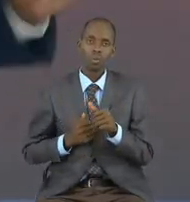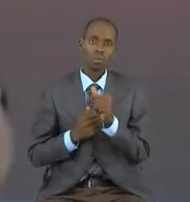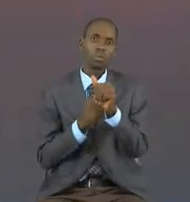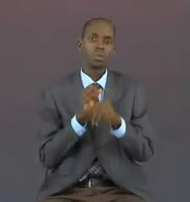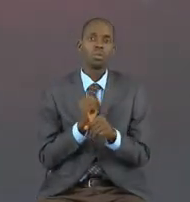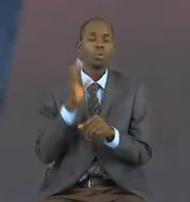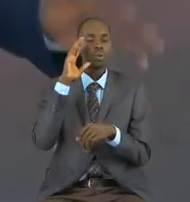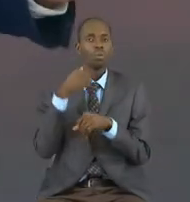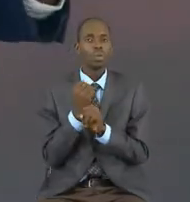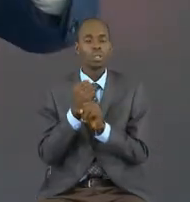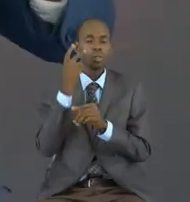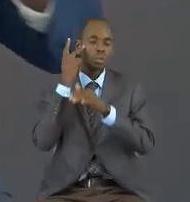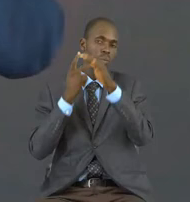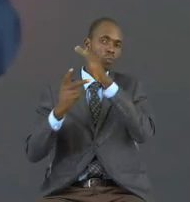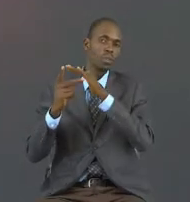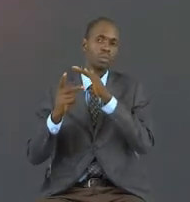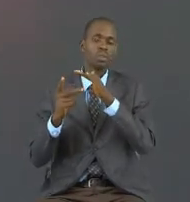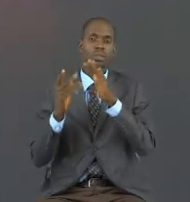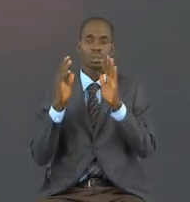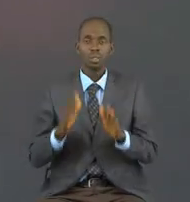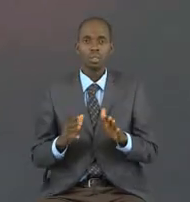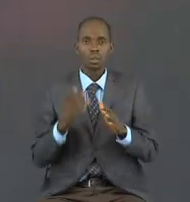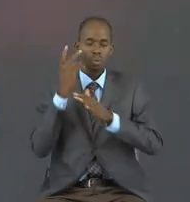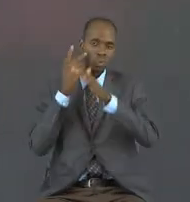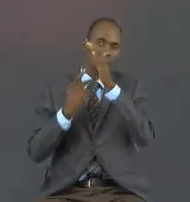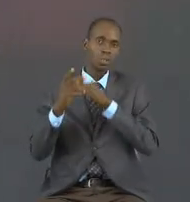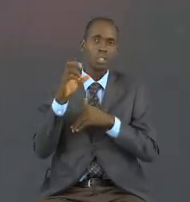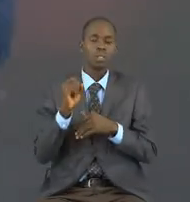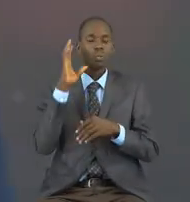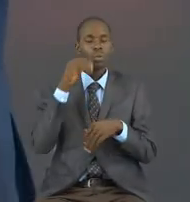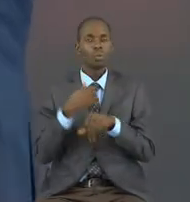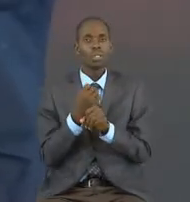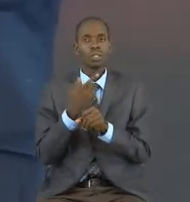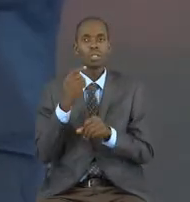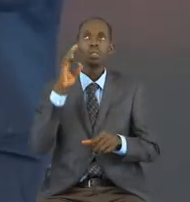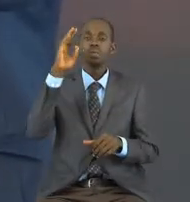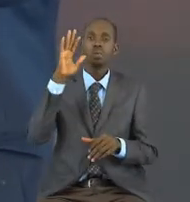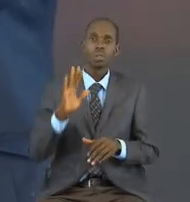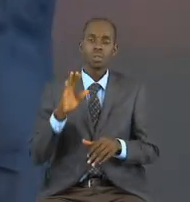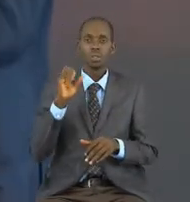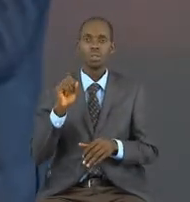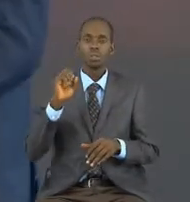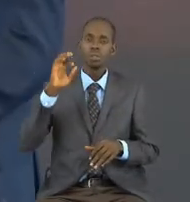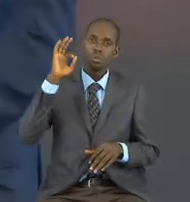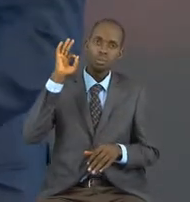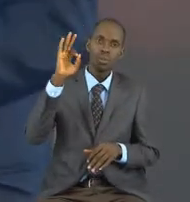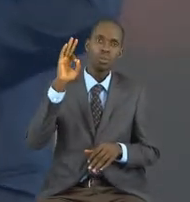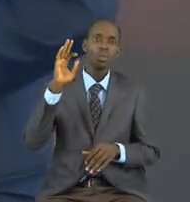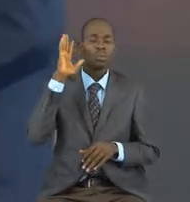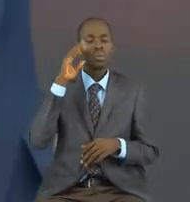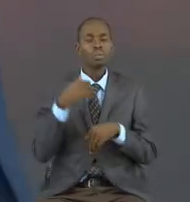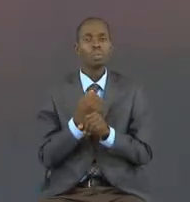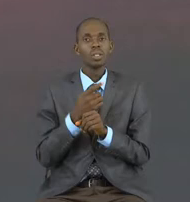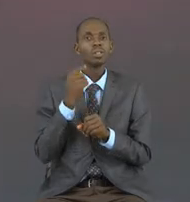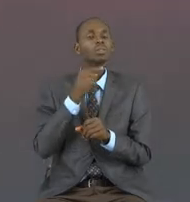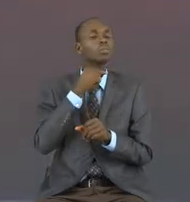prophetic, will make the evangelist evangelistic, will make the pastor a shepherd,